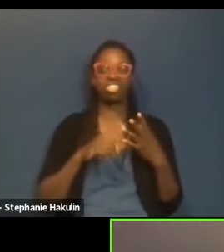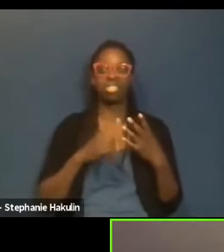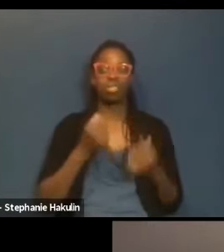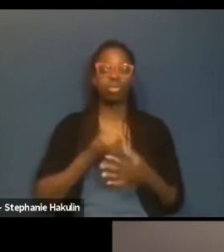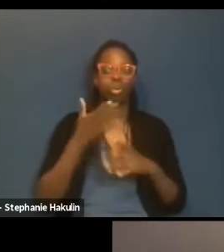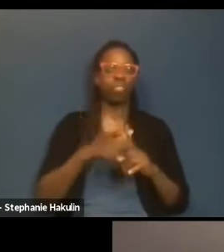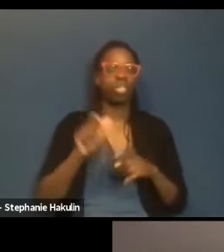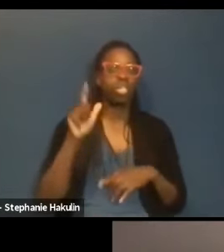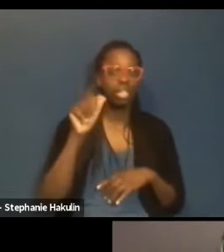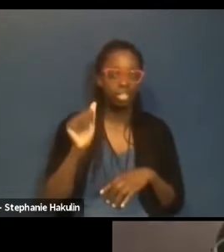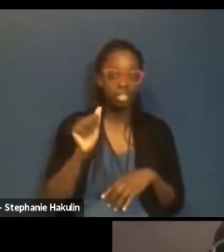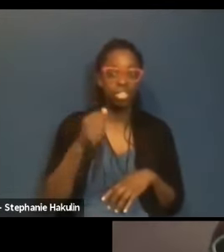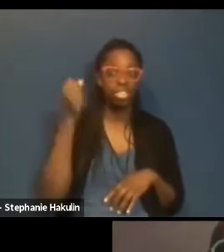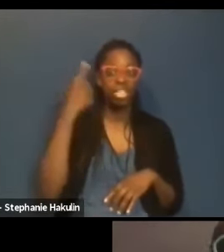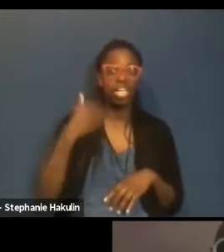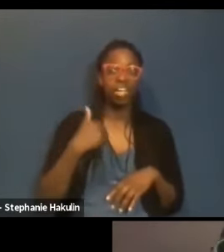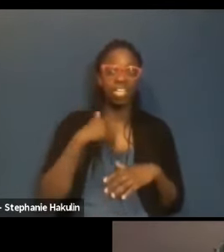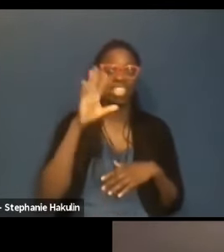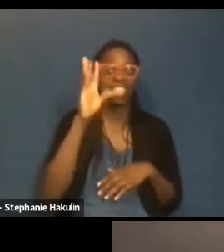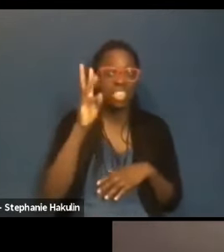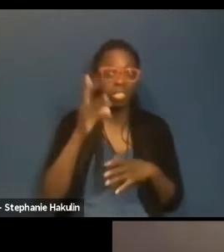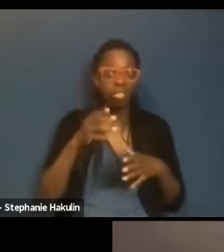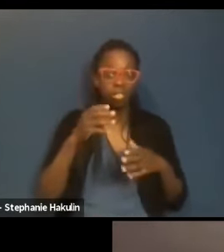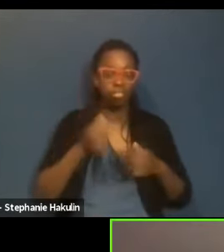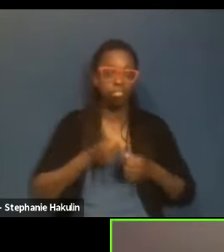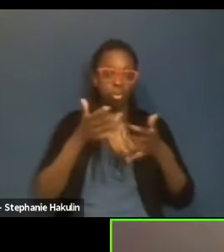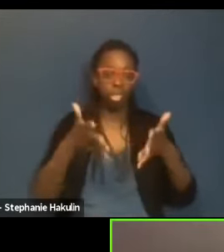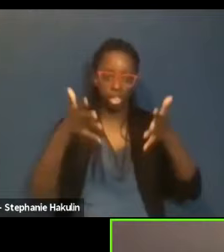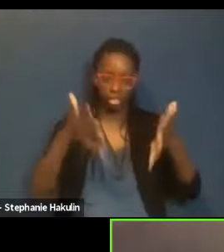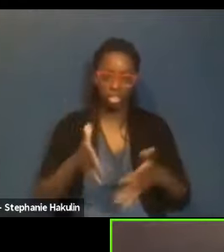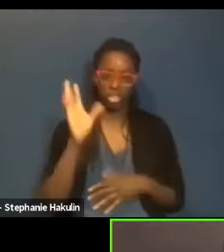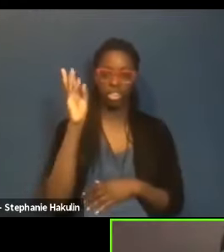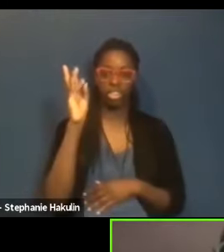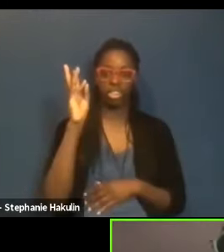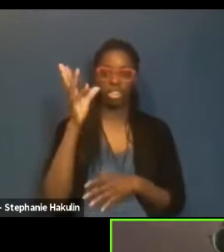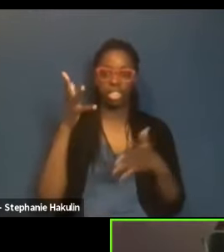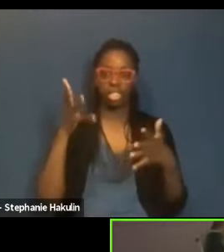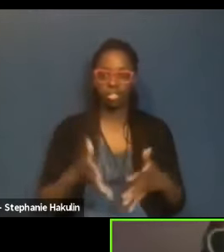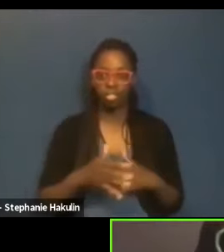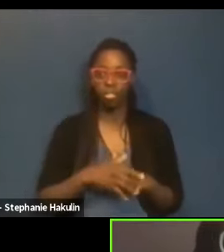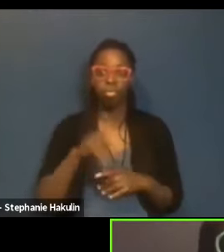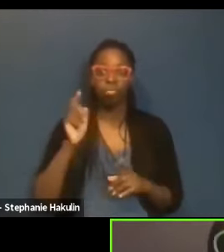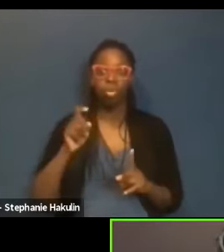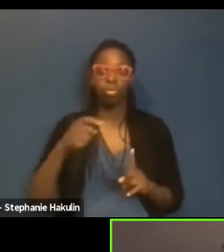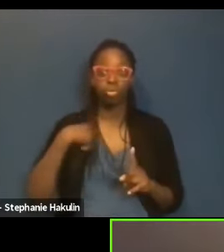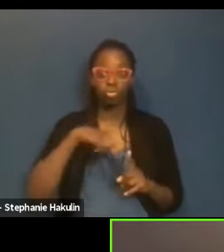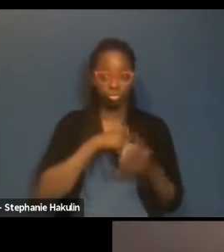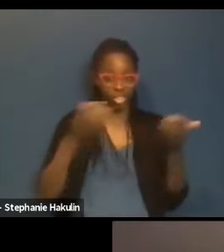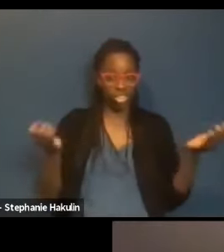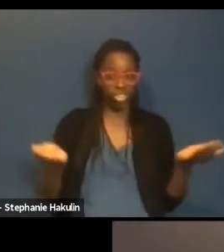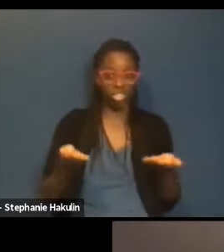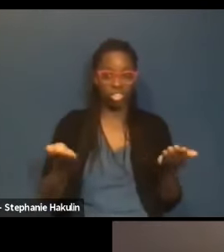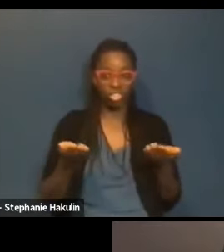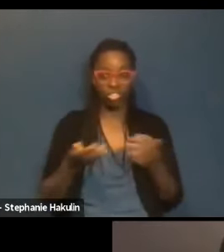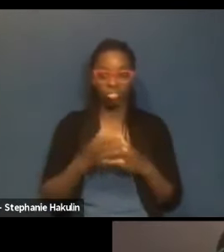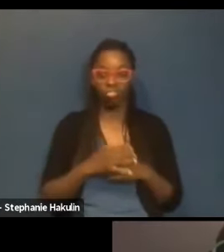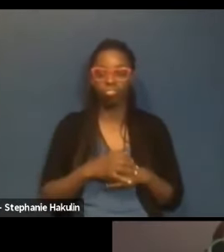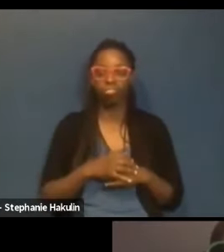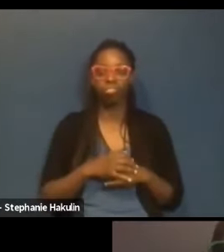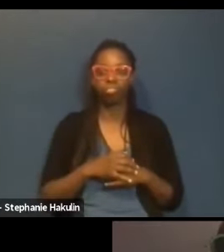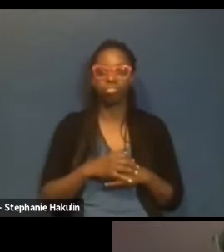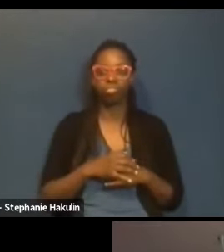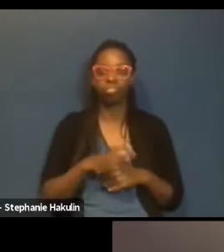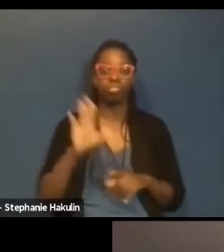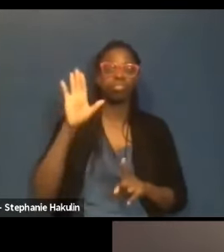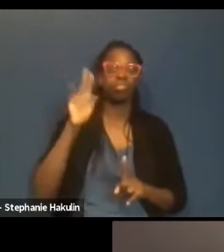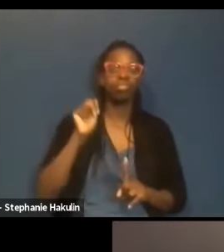poems left. We only have six poems left. And for those of you who have been at Brave New Voices, man, you know what it is. You know what